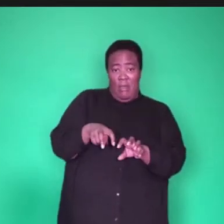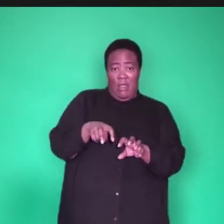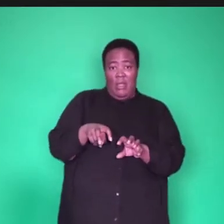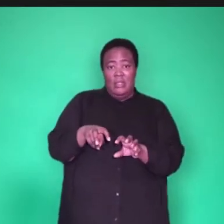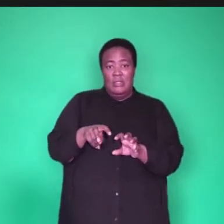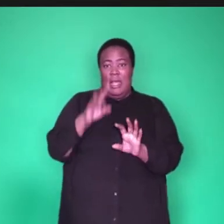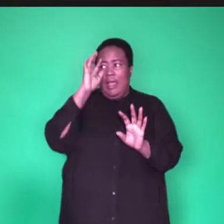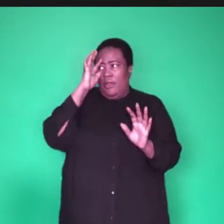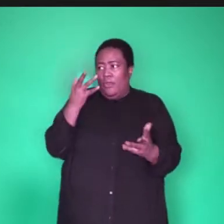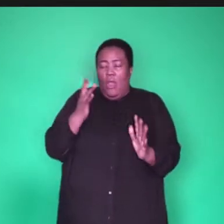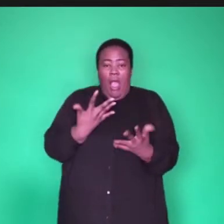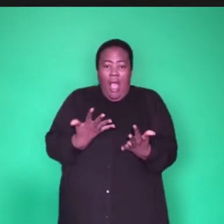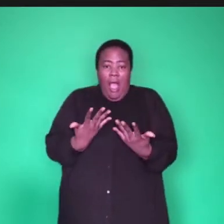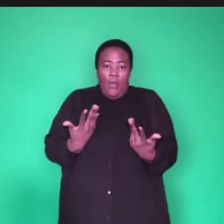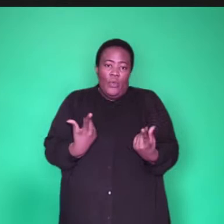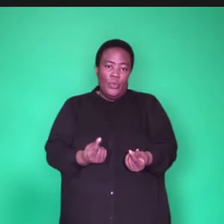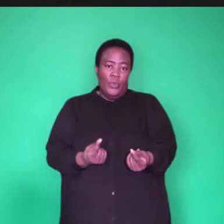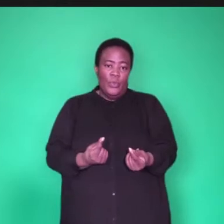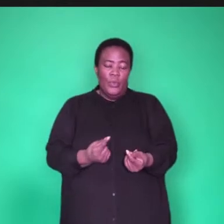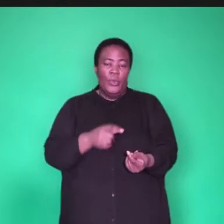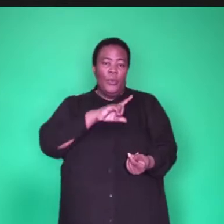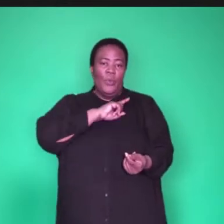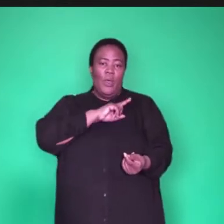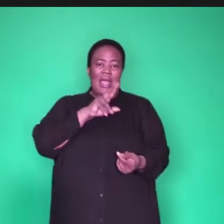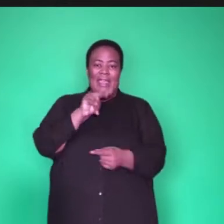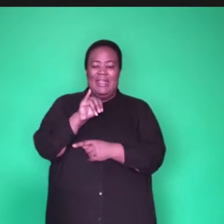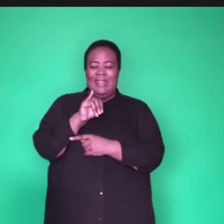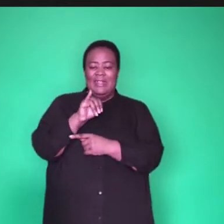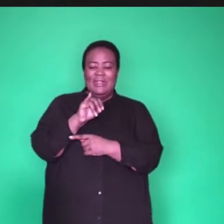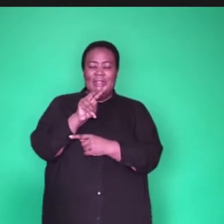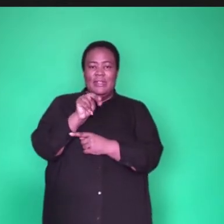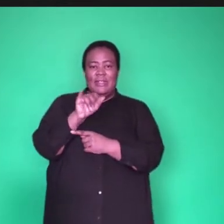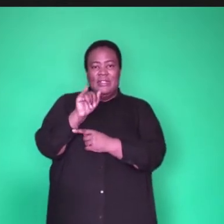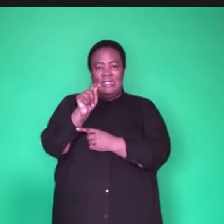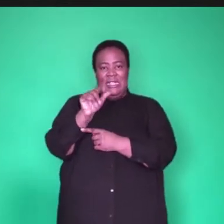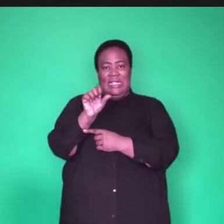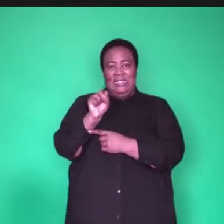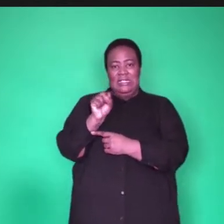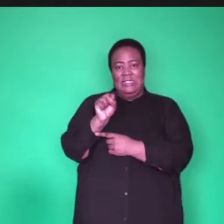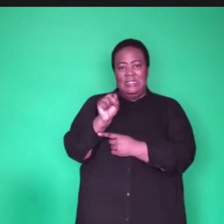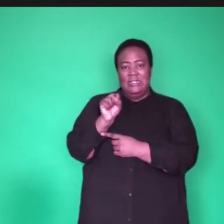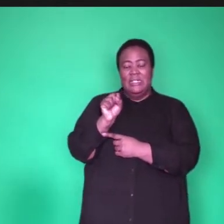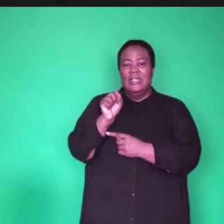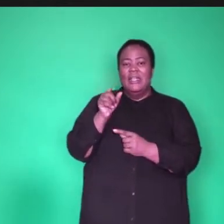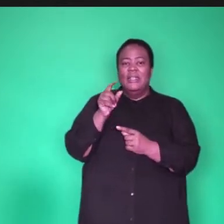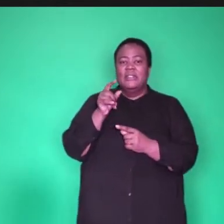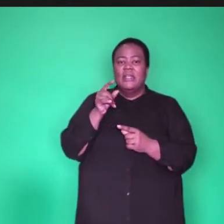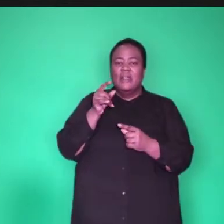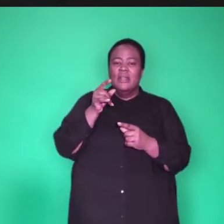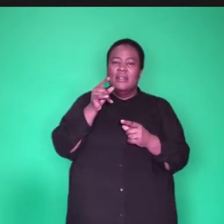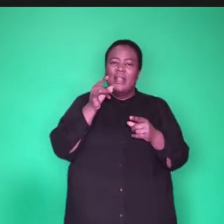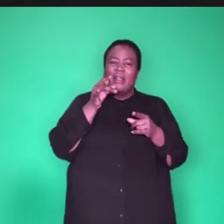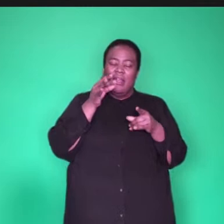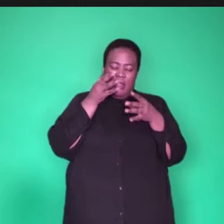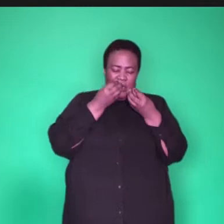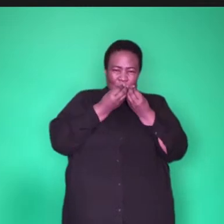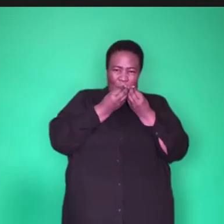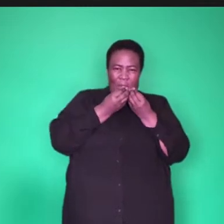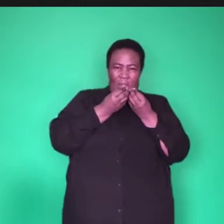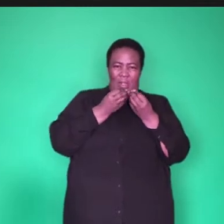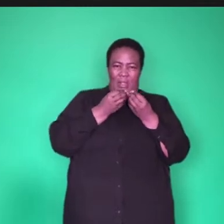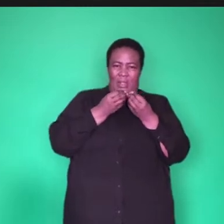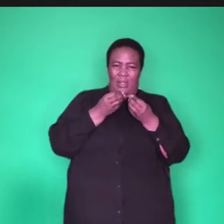because the NIDS data don't really allow, the NIDS-CRAM data, it's a small sample, so it's very difficult to just